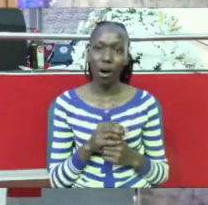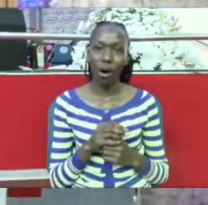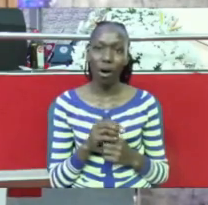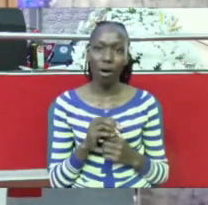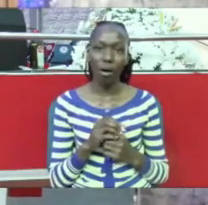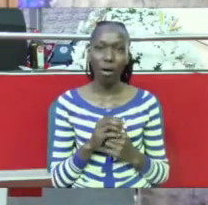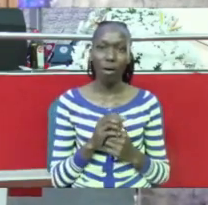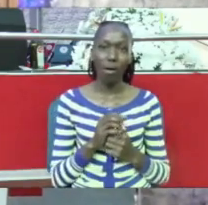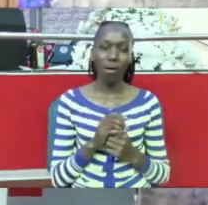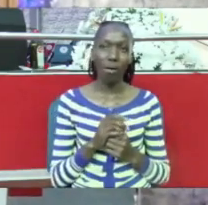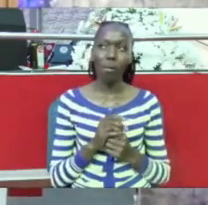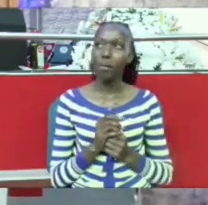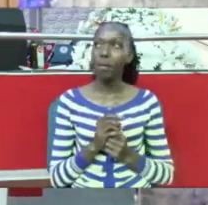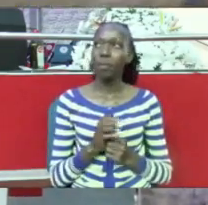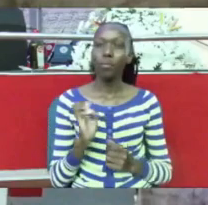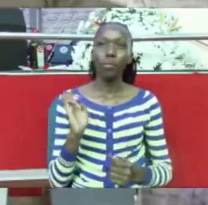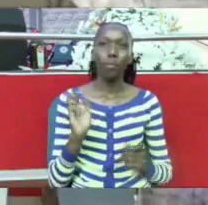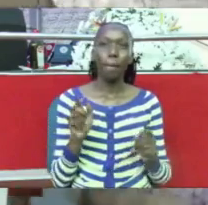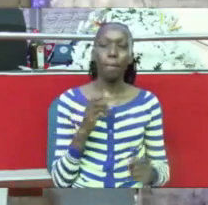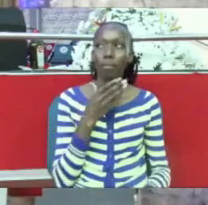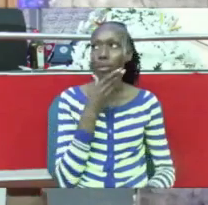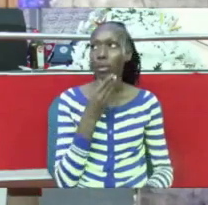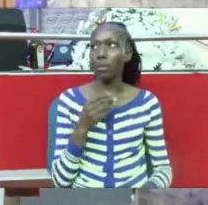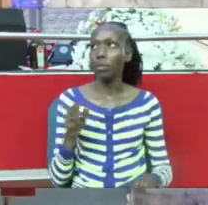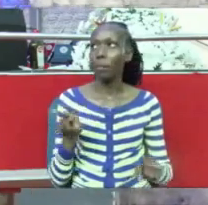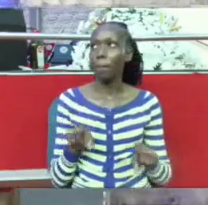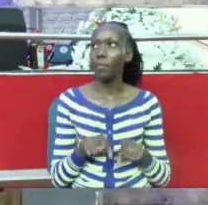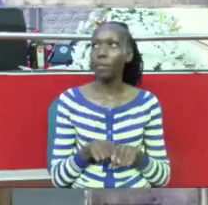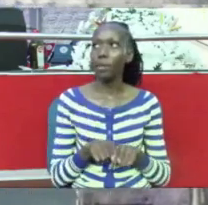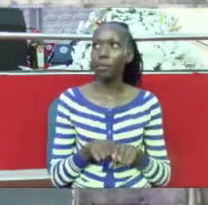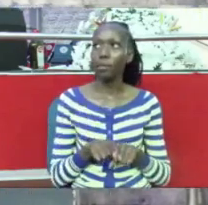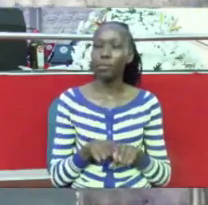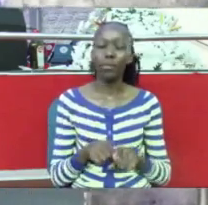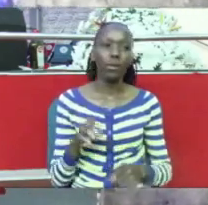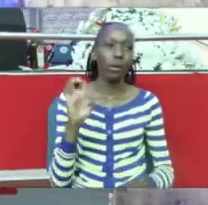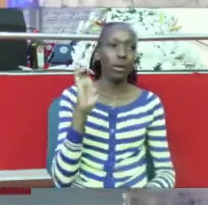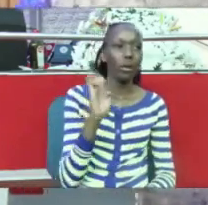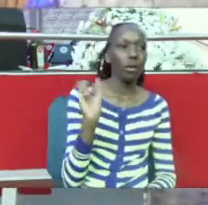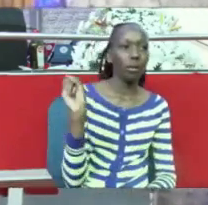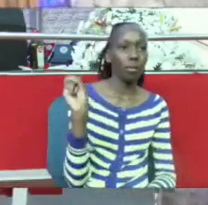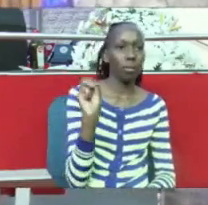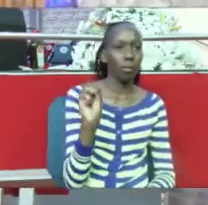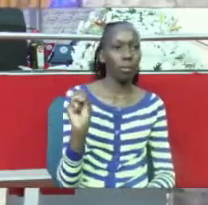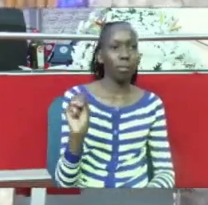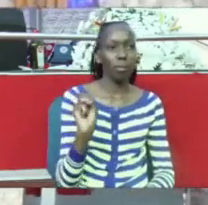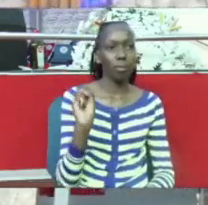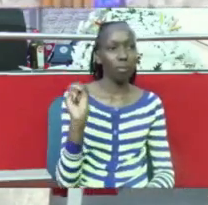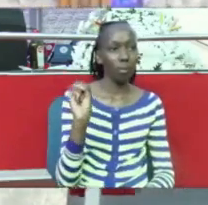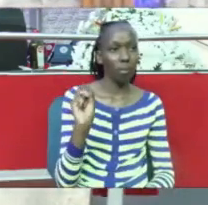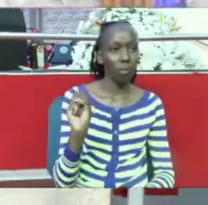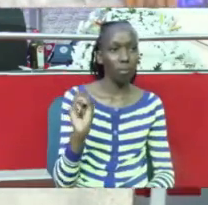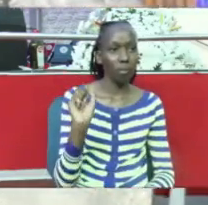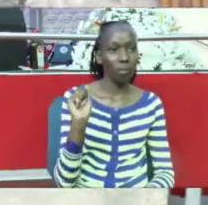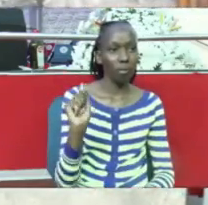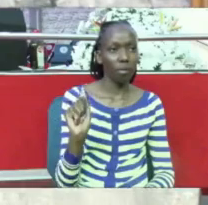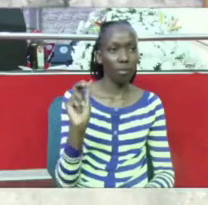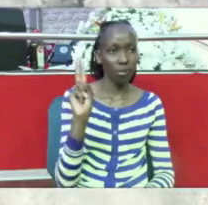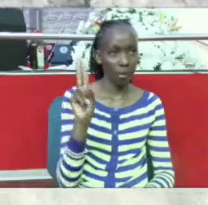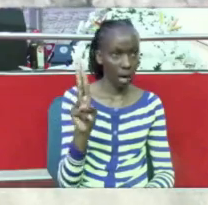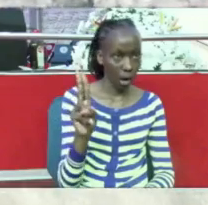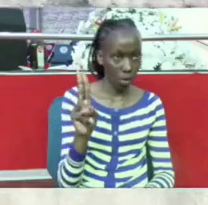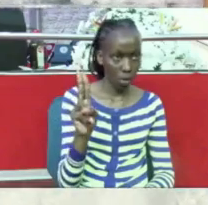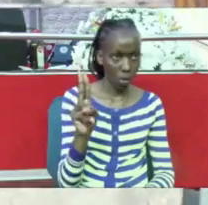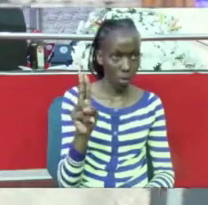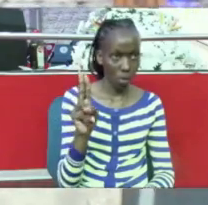ndugu yake Esau. Esau was a hunter. Yeye alikuwa ni mwindaji. And Jacob remained in the house in the tents with the